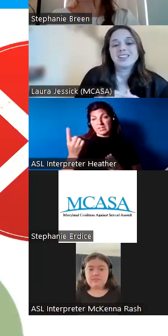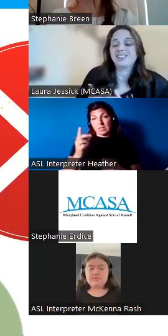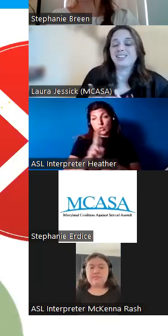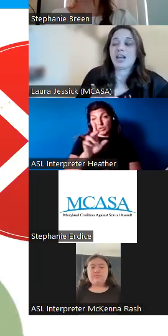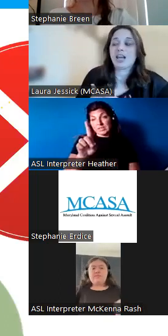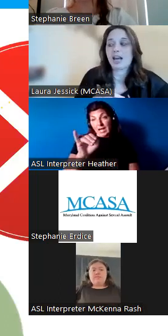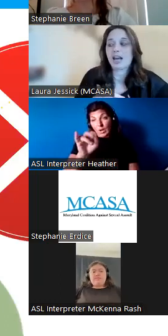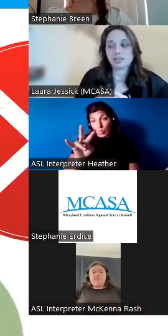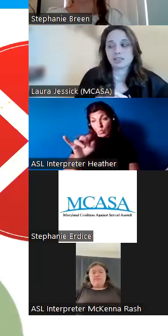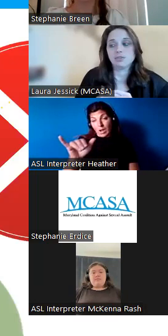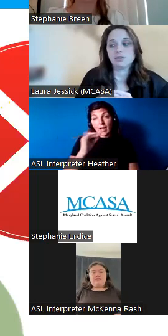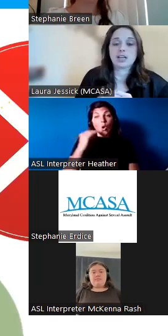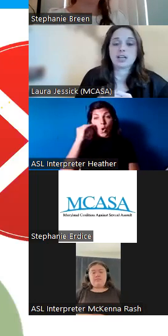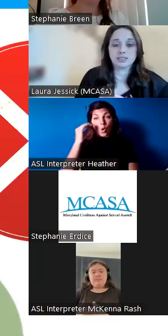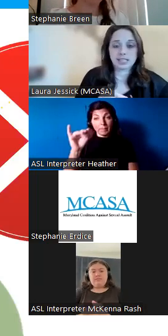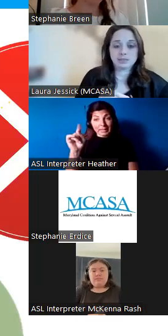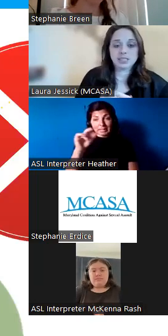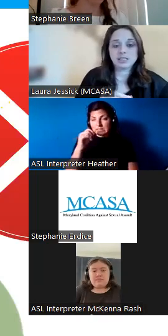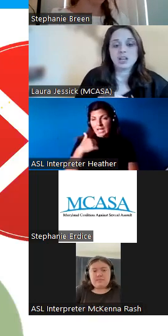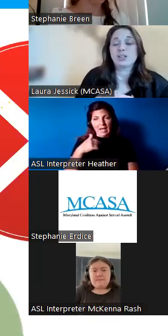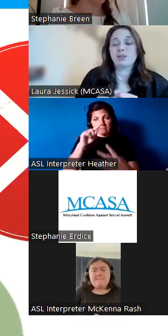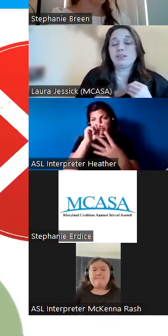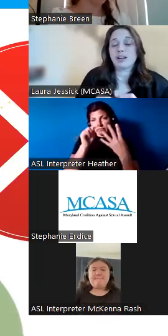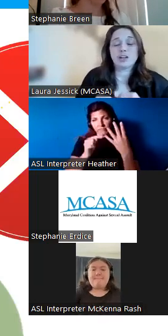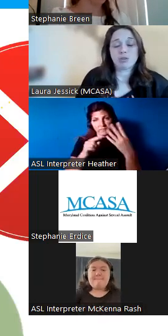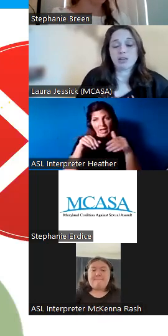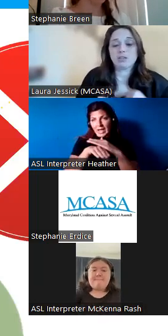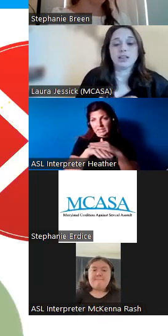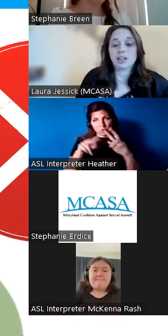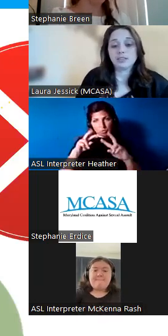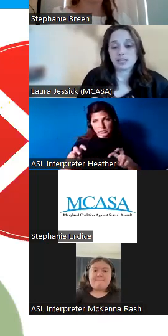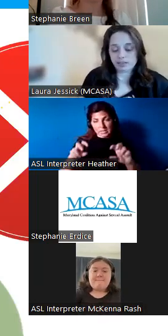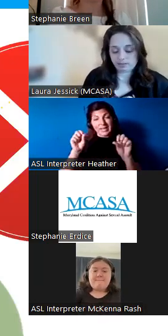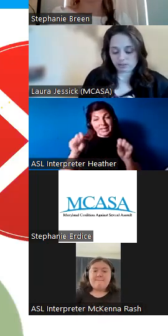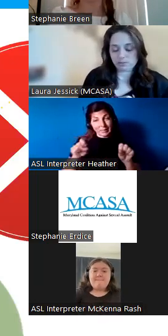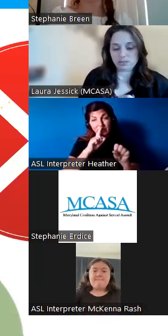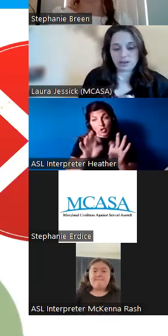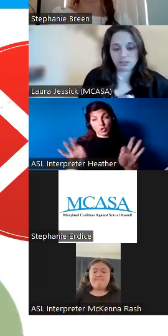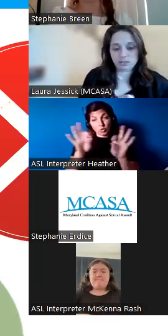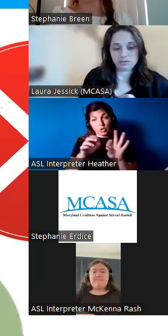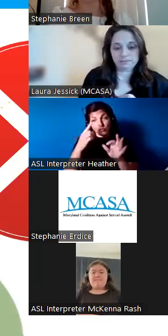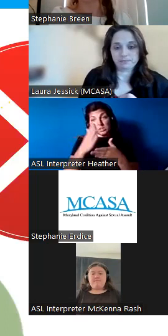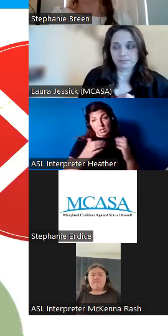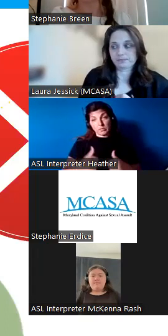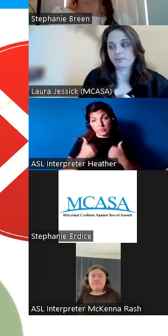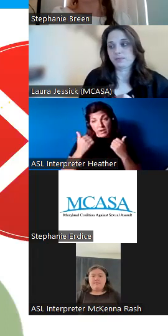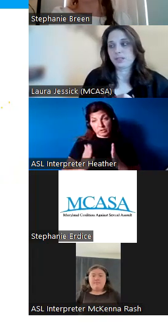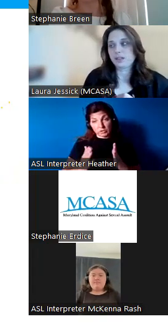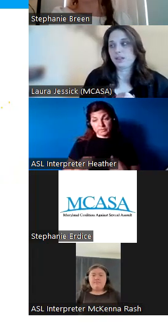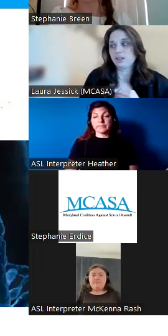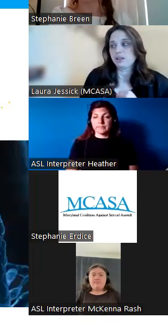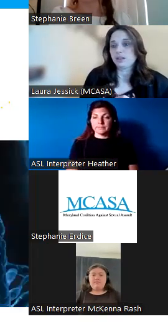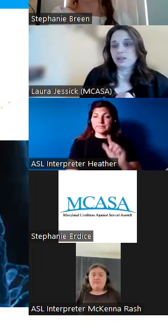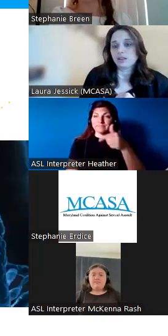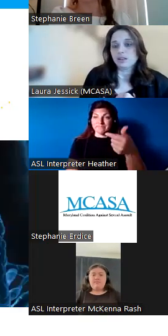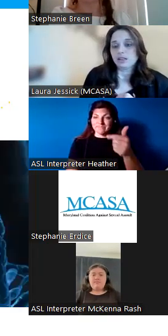does not have access to those kinds of assessments, which can be very critical and life-saving for some survivors.